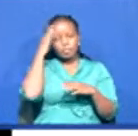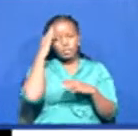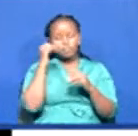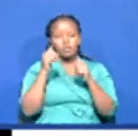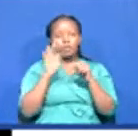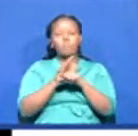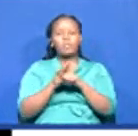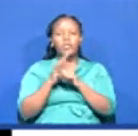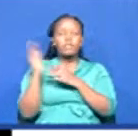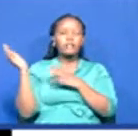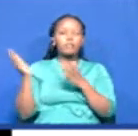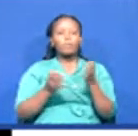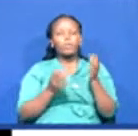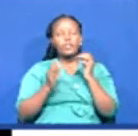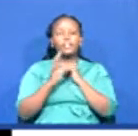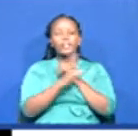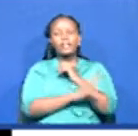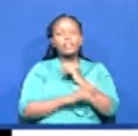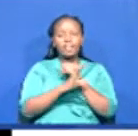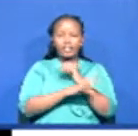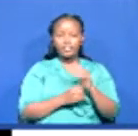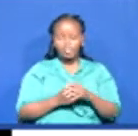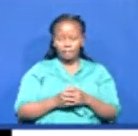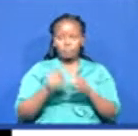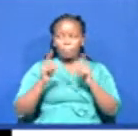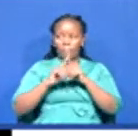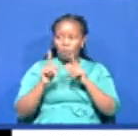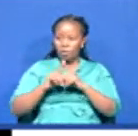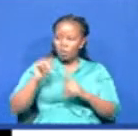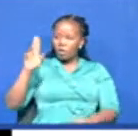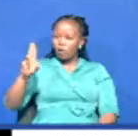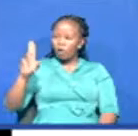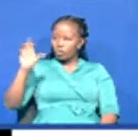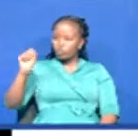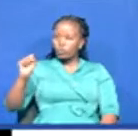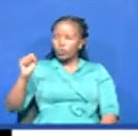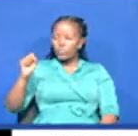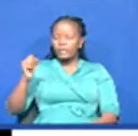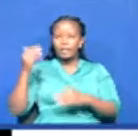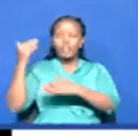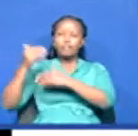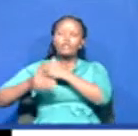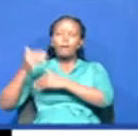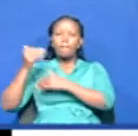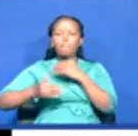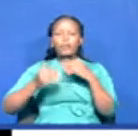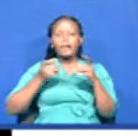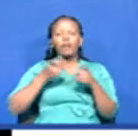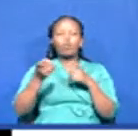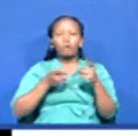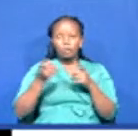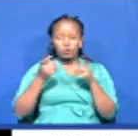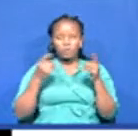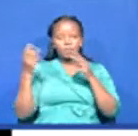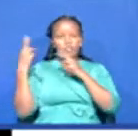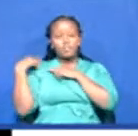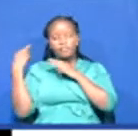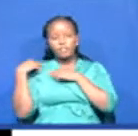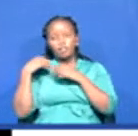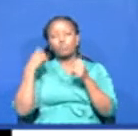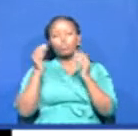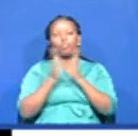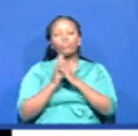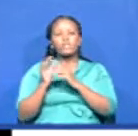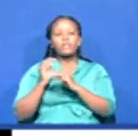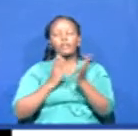country. Also in the United States, the U.S. Customs and Border Control is charged with protection of intellectual property rights and guarding against